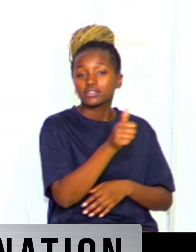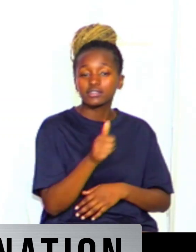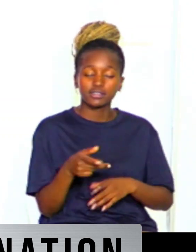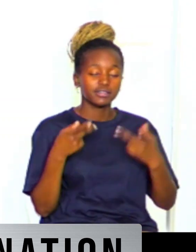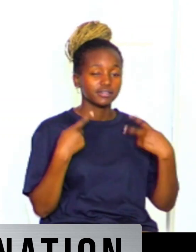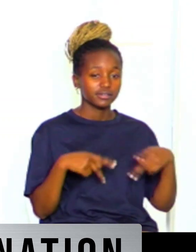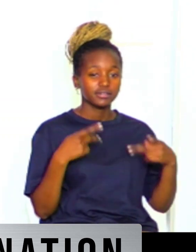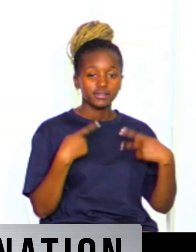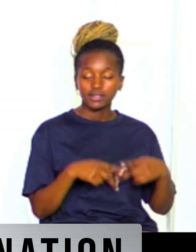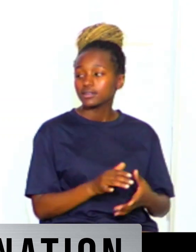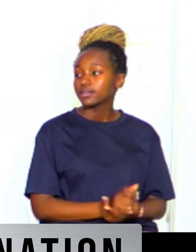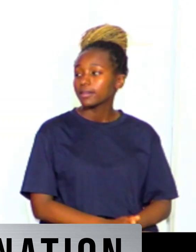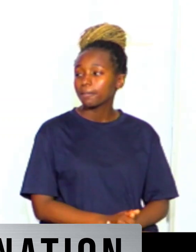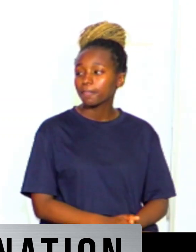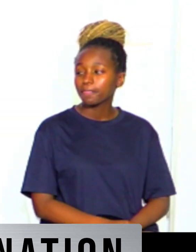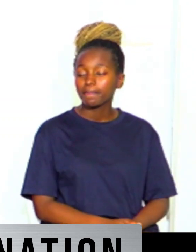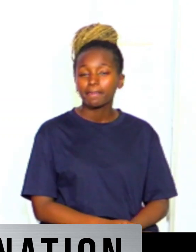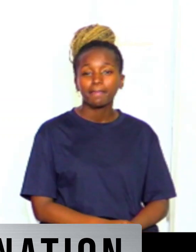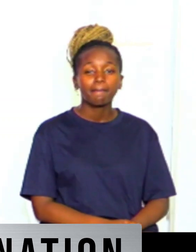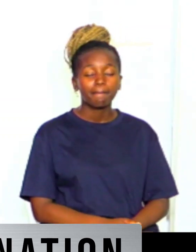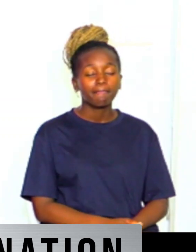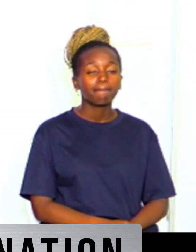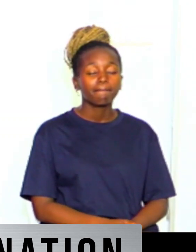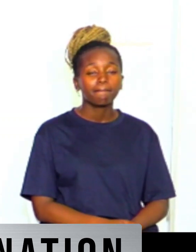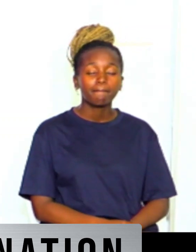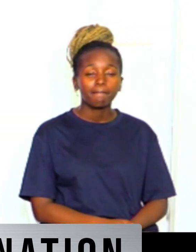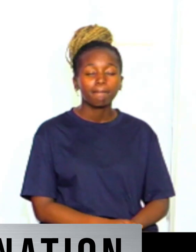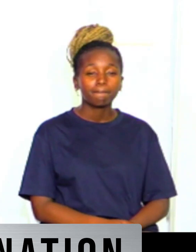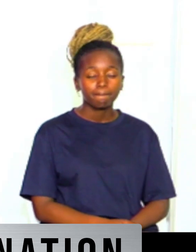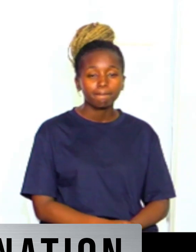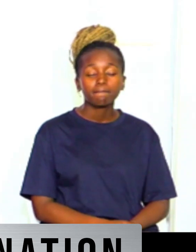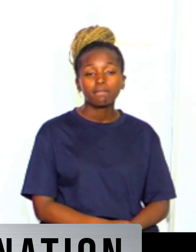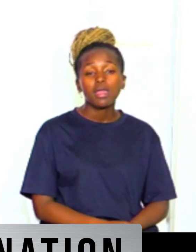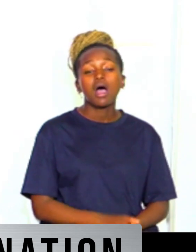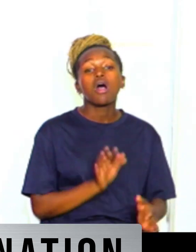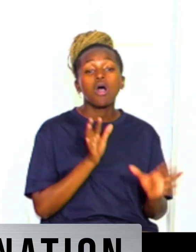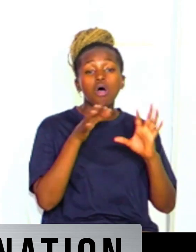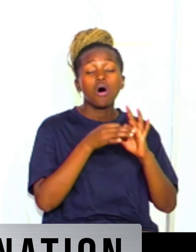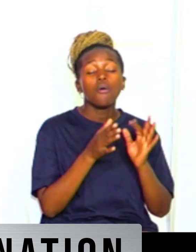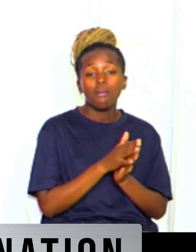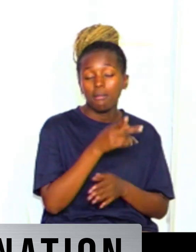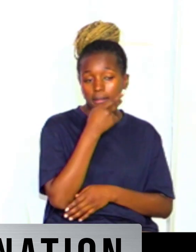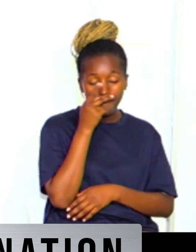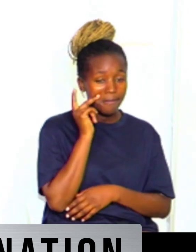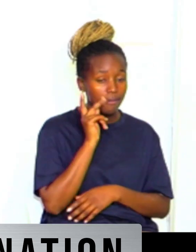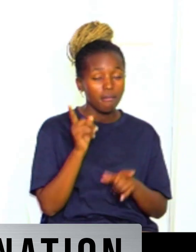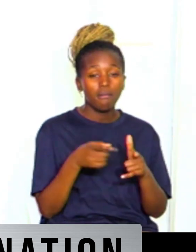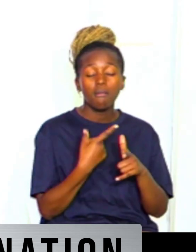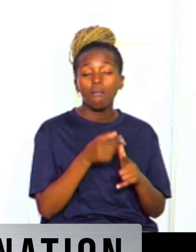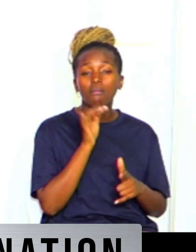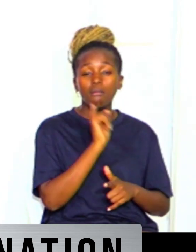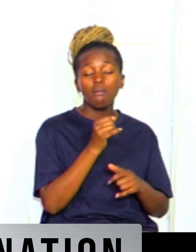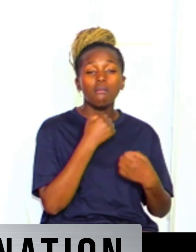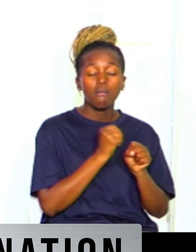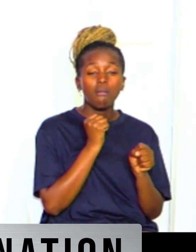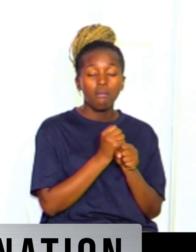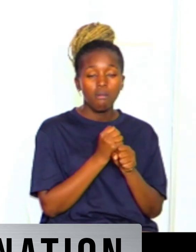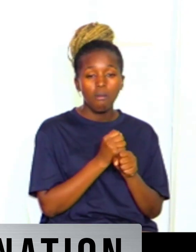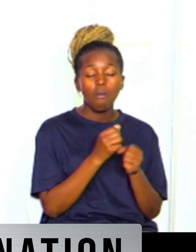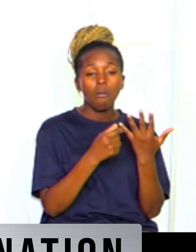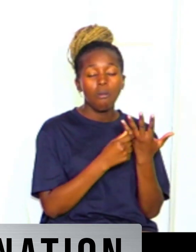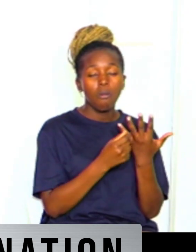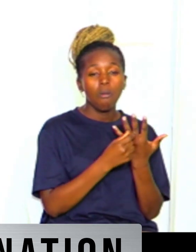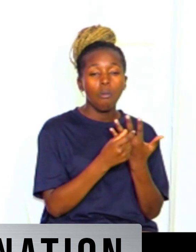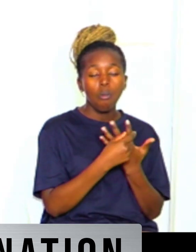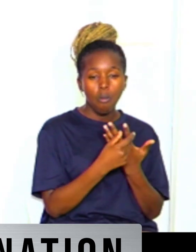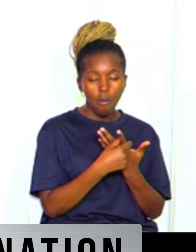Coalition would do in some cases. Coalition. Yeah. Okay. With Kalonzo Musyoka, and that is going to make Mike Sonko